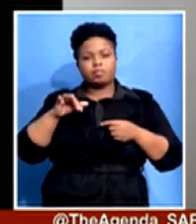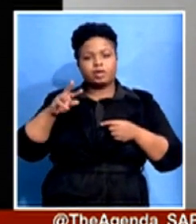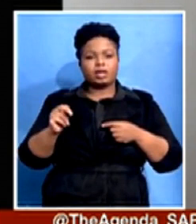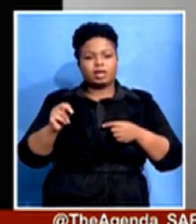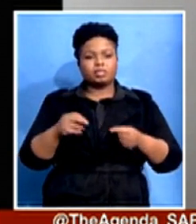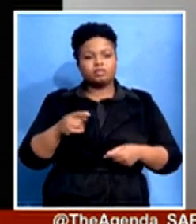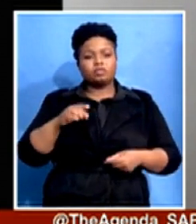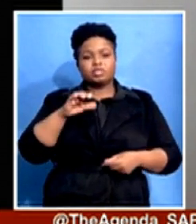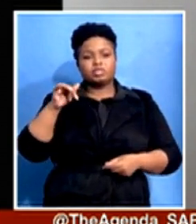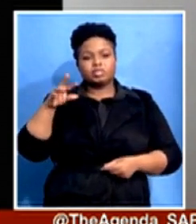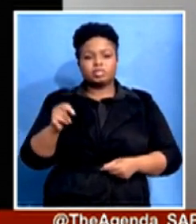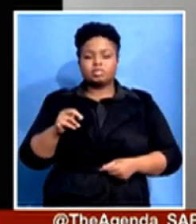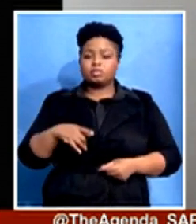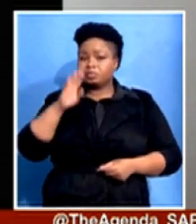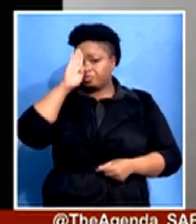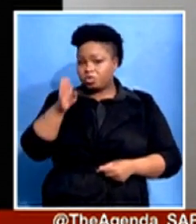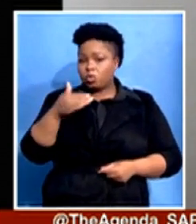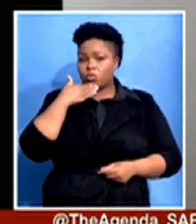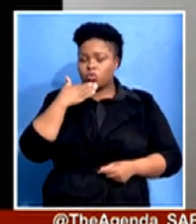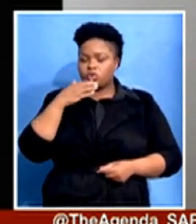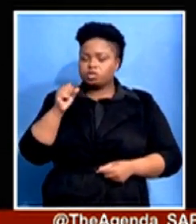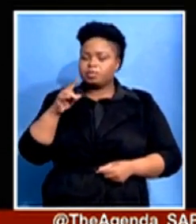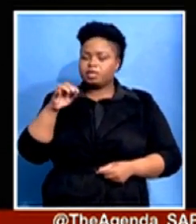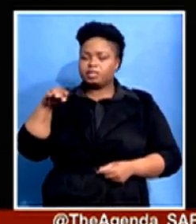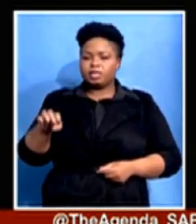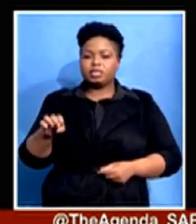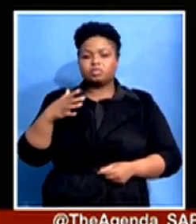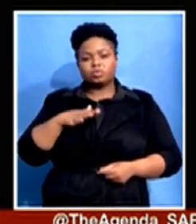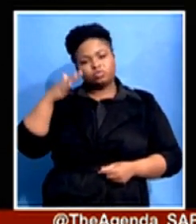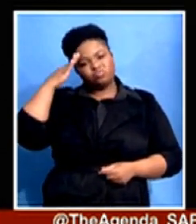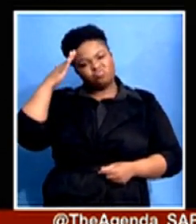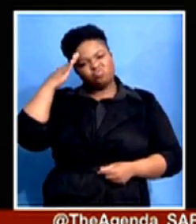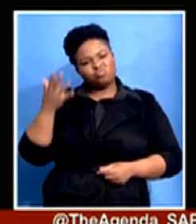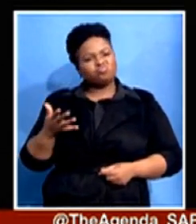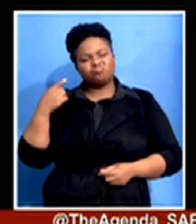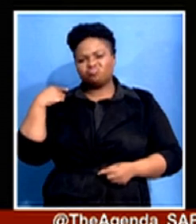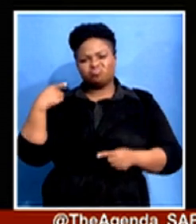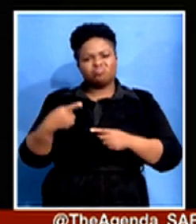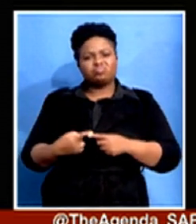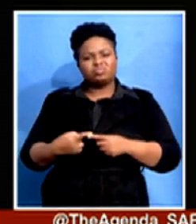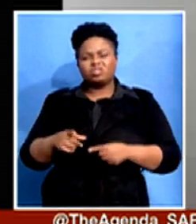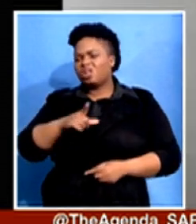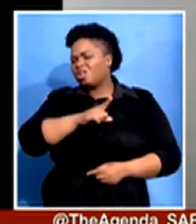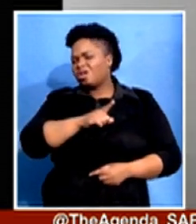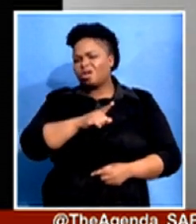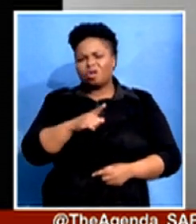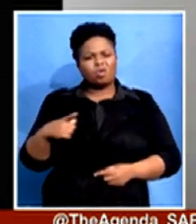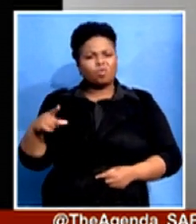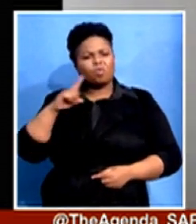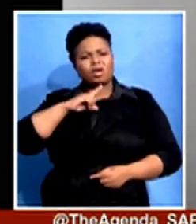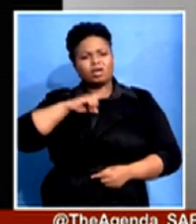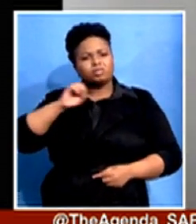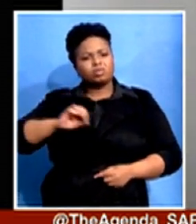Dr. Simater. And the question is, why has it taken so long for South Africa to build vaccine developing